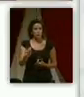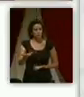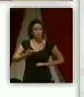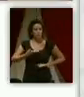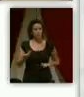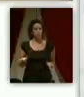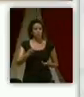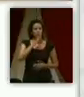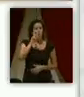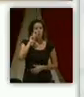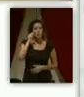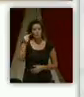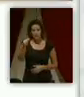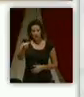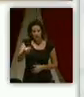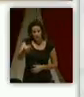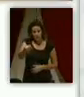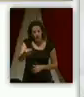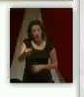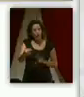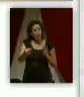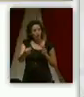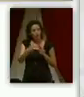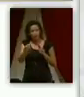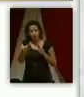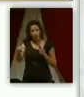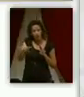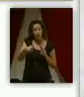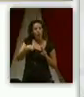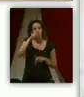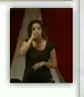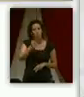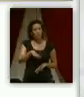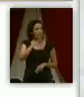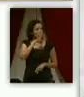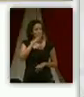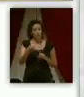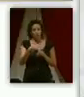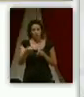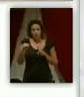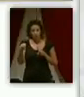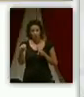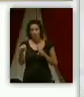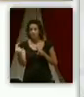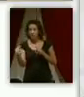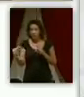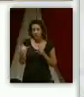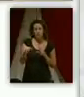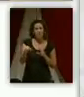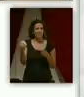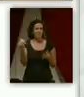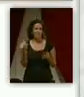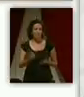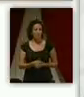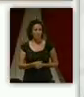you're not self-reliant, you need help, because you really need a clip